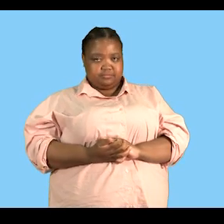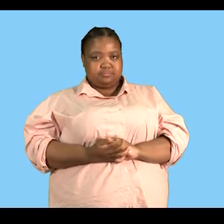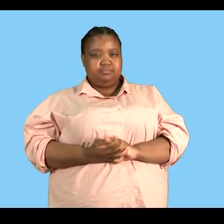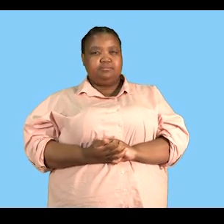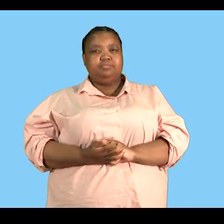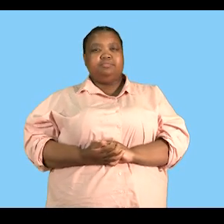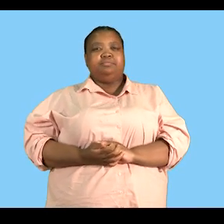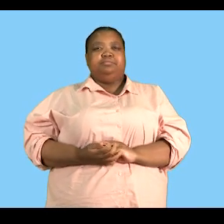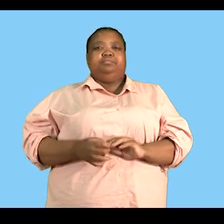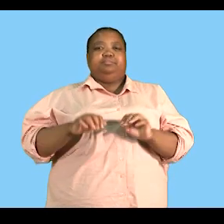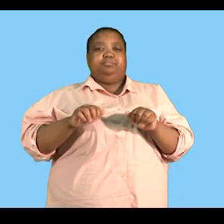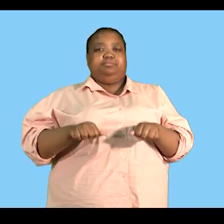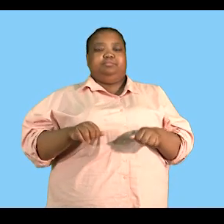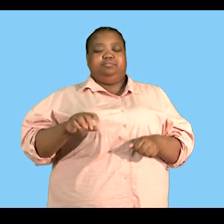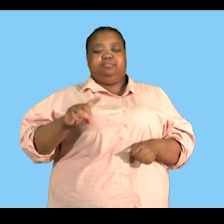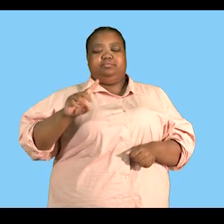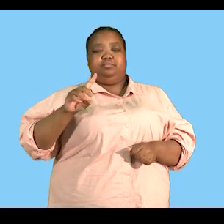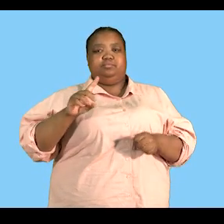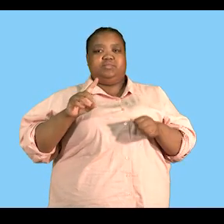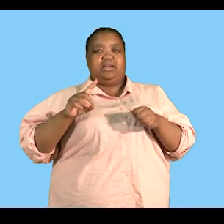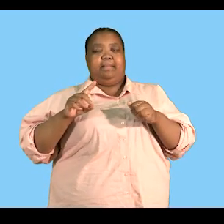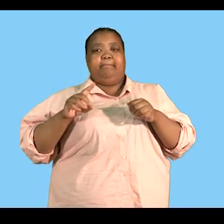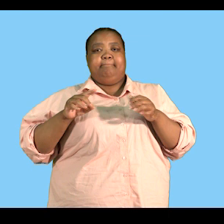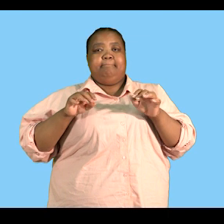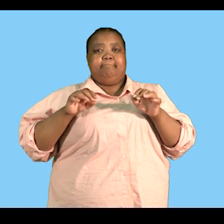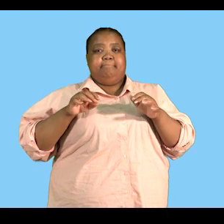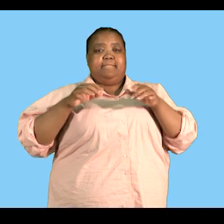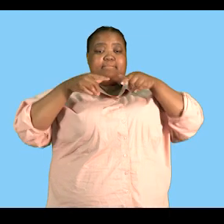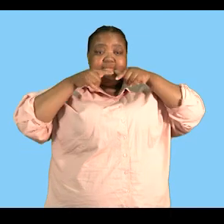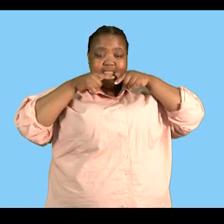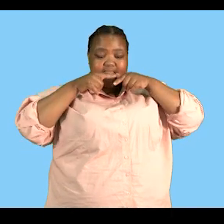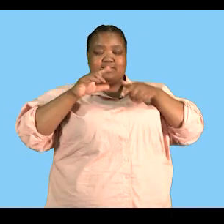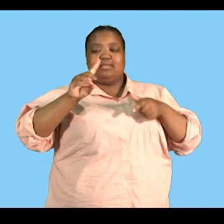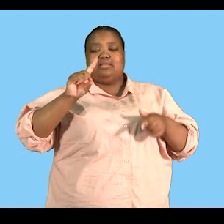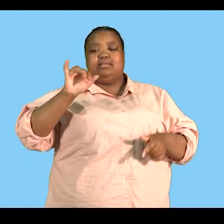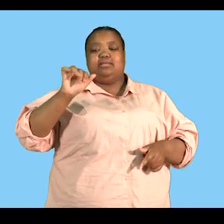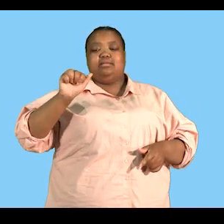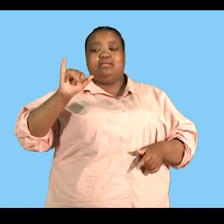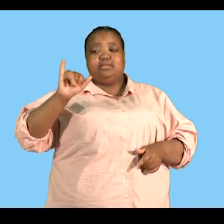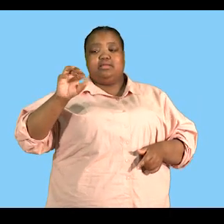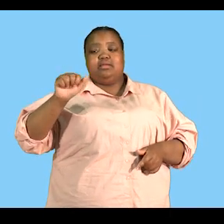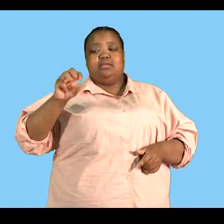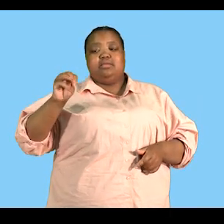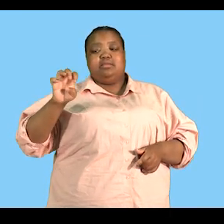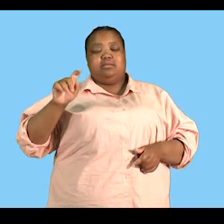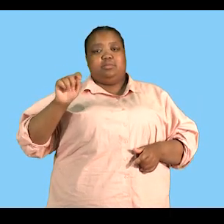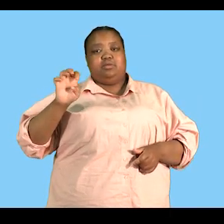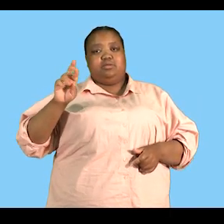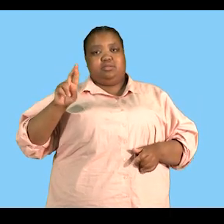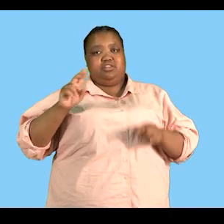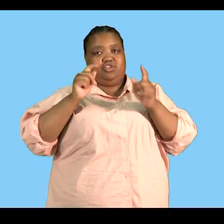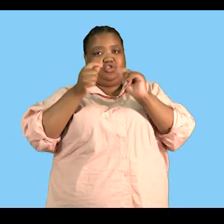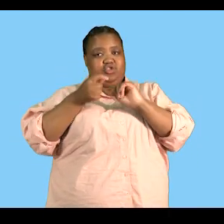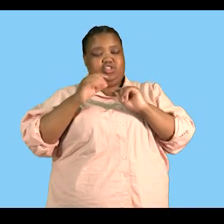Convert the minimum diameter of the pizza to centimeters. So now we need to